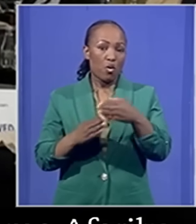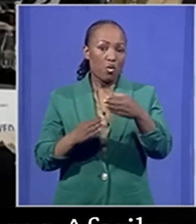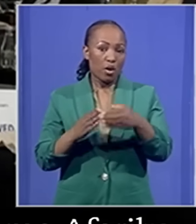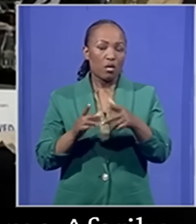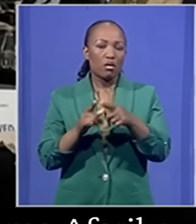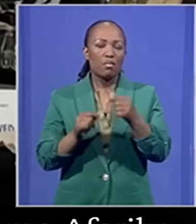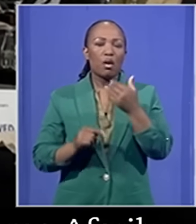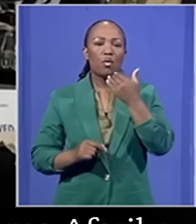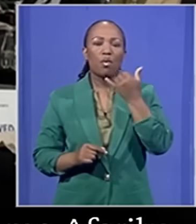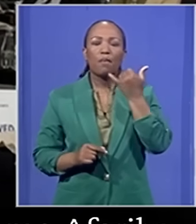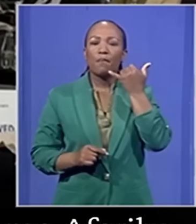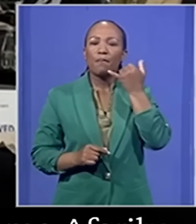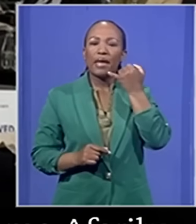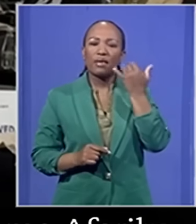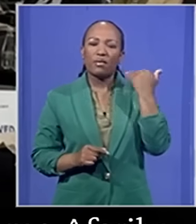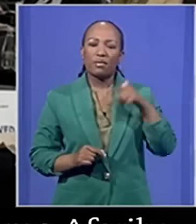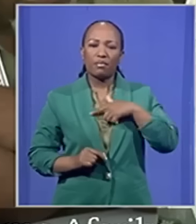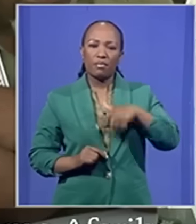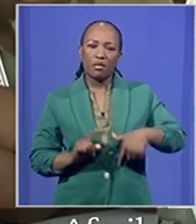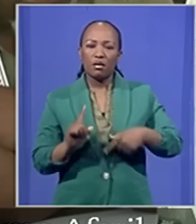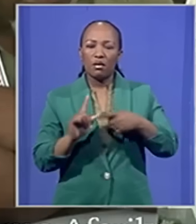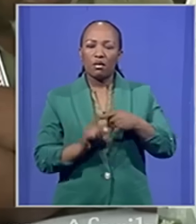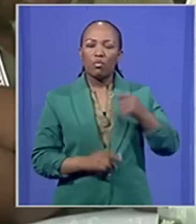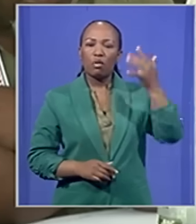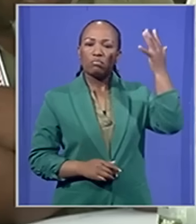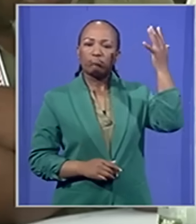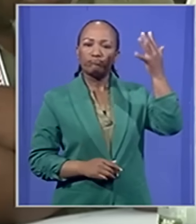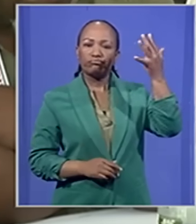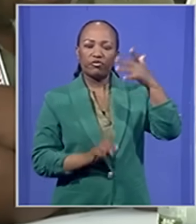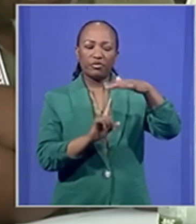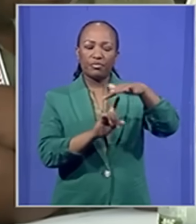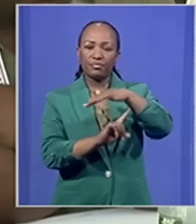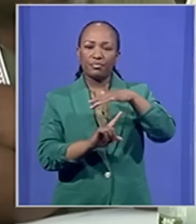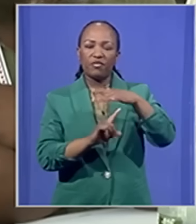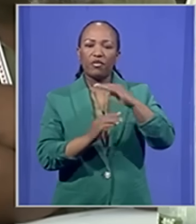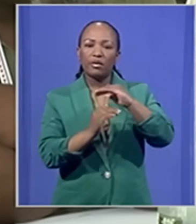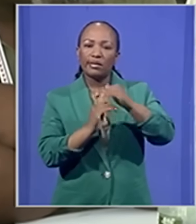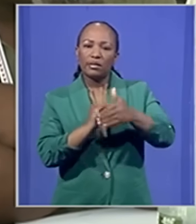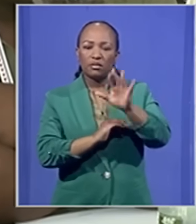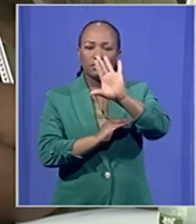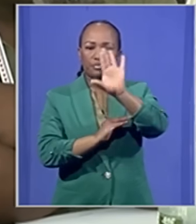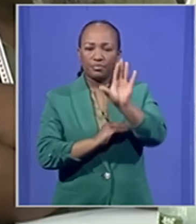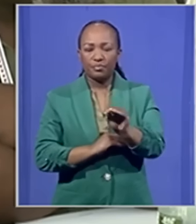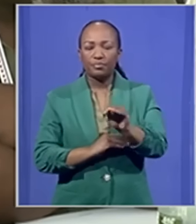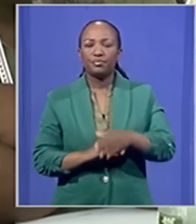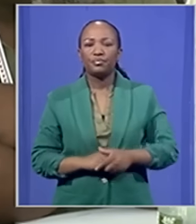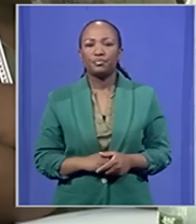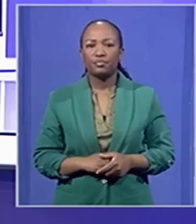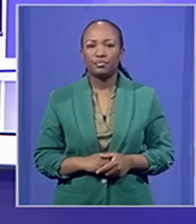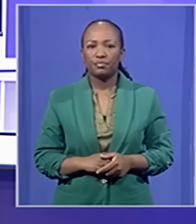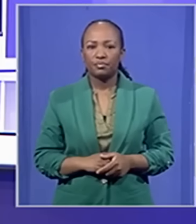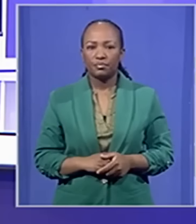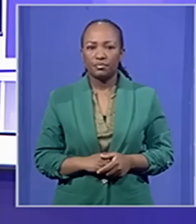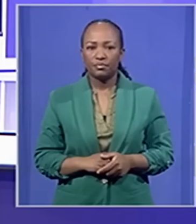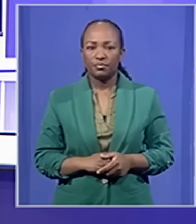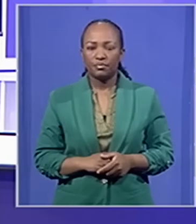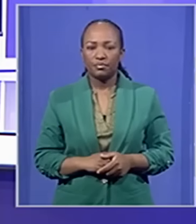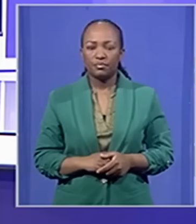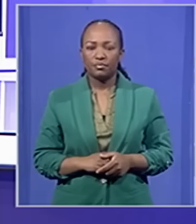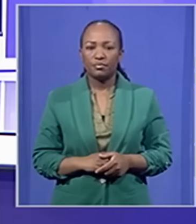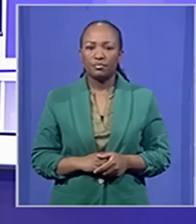Mbeki fa tla bo a neela dikakanyo tsa gagwe ka ga seemo sa tshireletso mo Afrika.